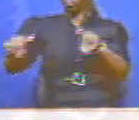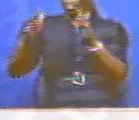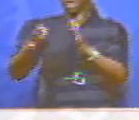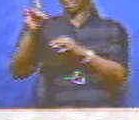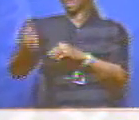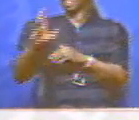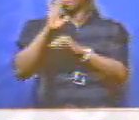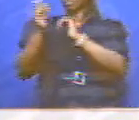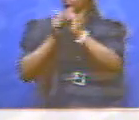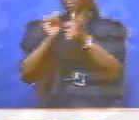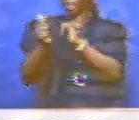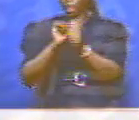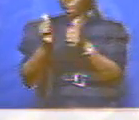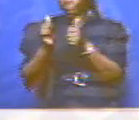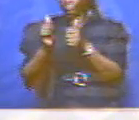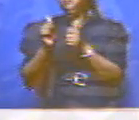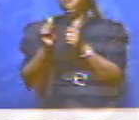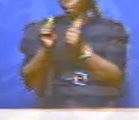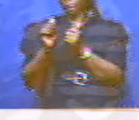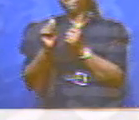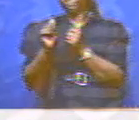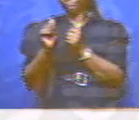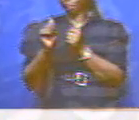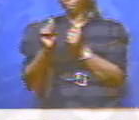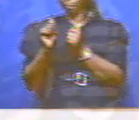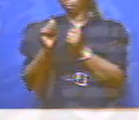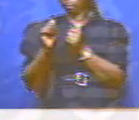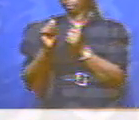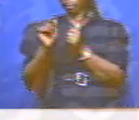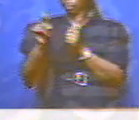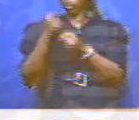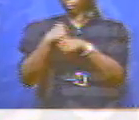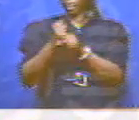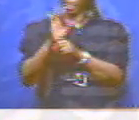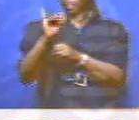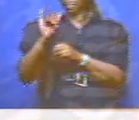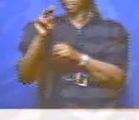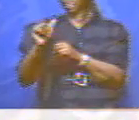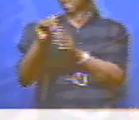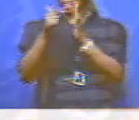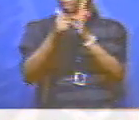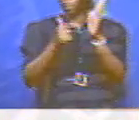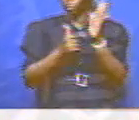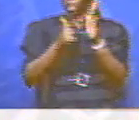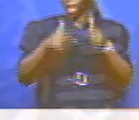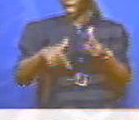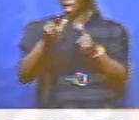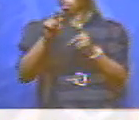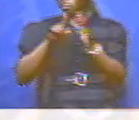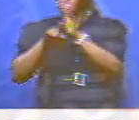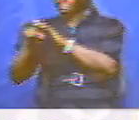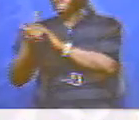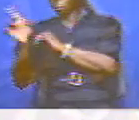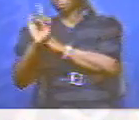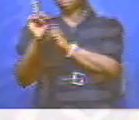ready. Okay. So it doesn't really, you making the winner points allows you to get into the cutoff point.